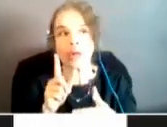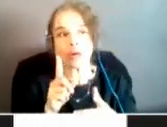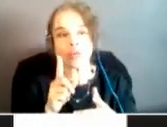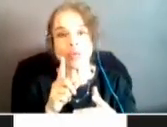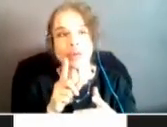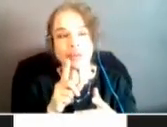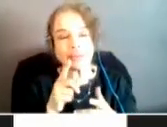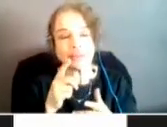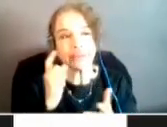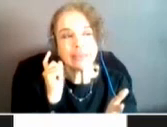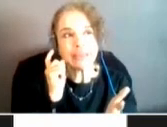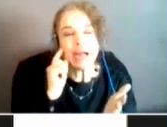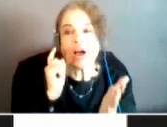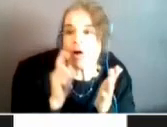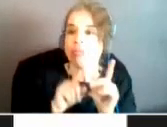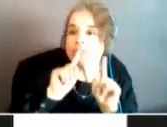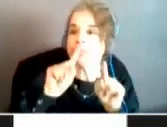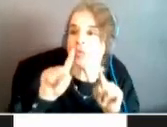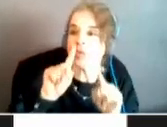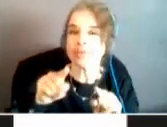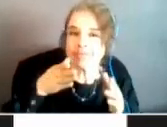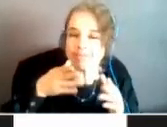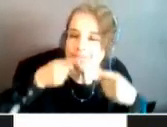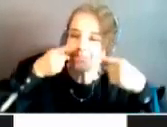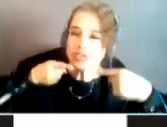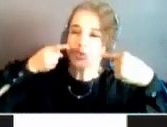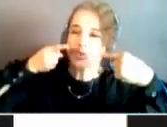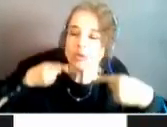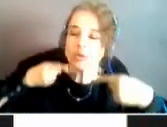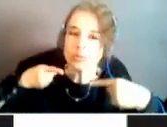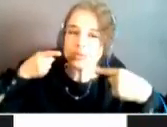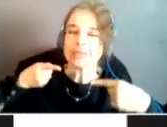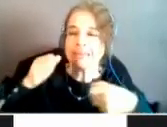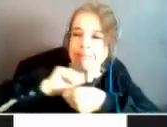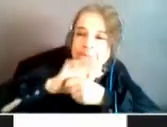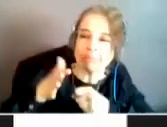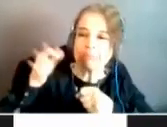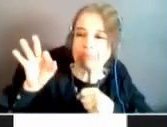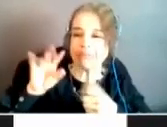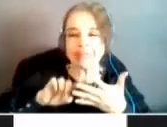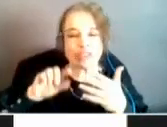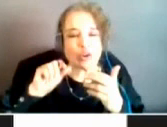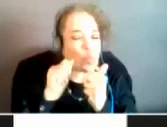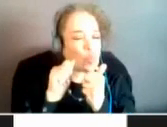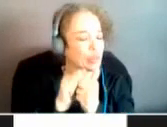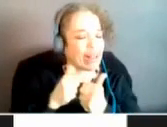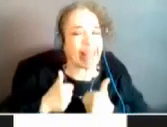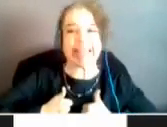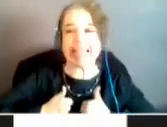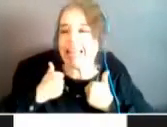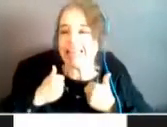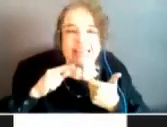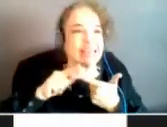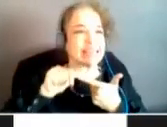seeing is this, you know, ongoing struggle with the pandemic, with this living with